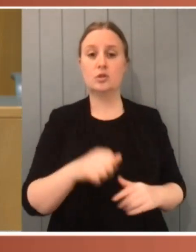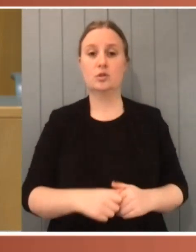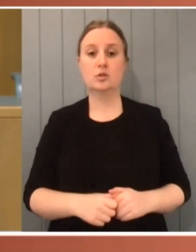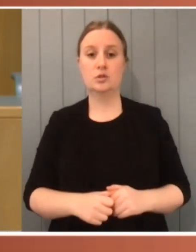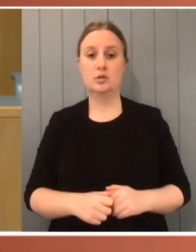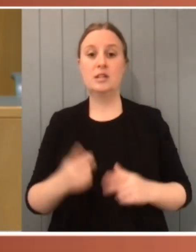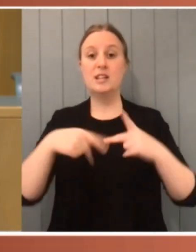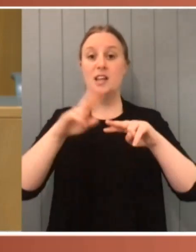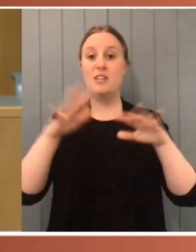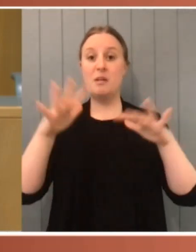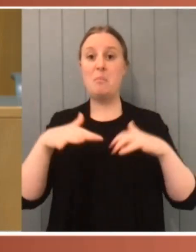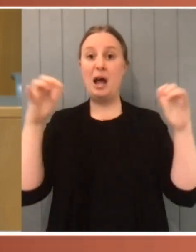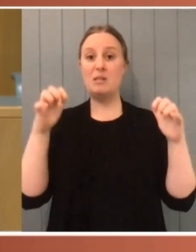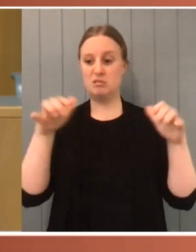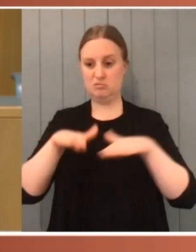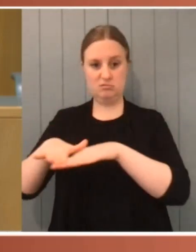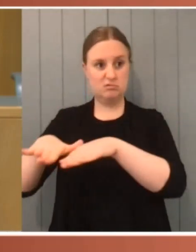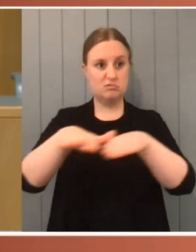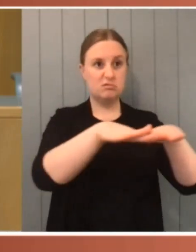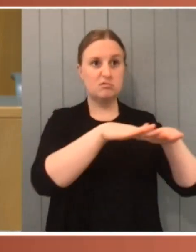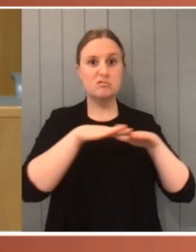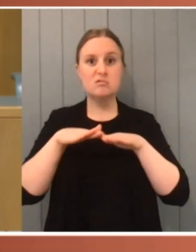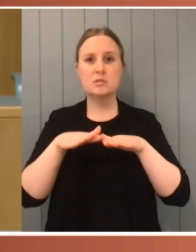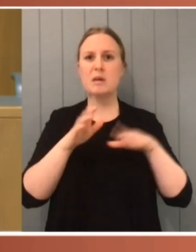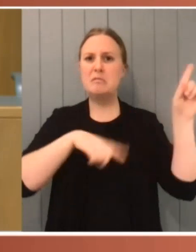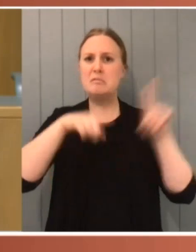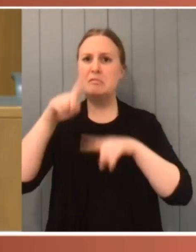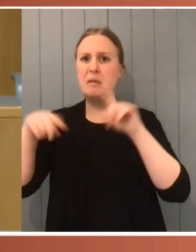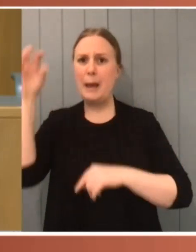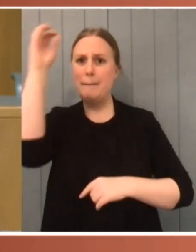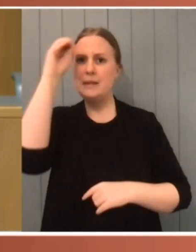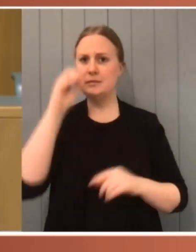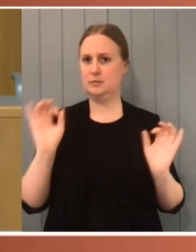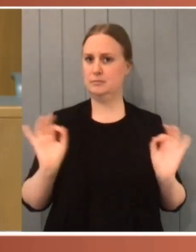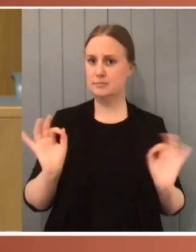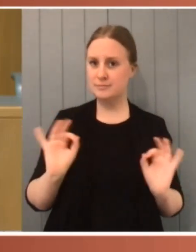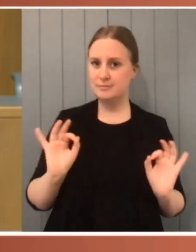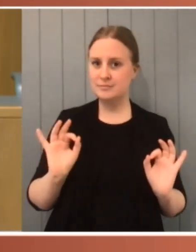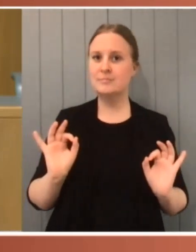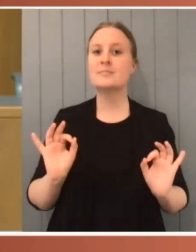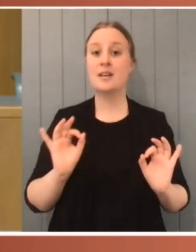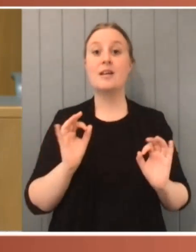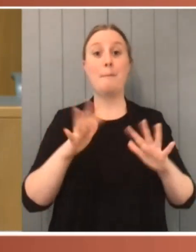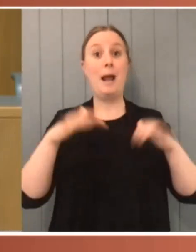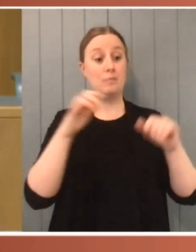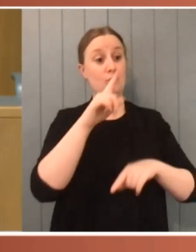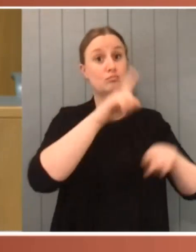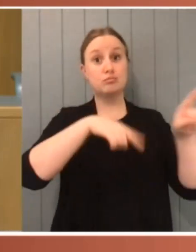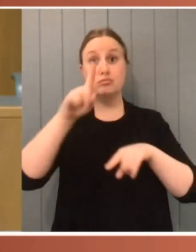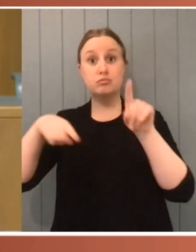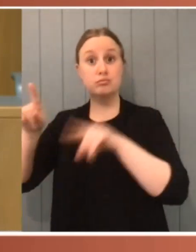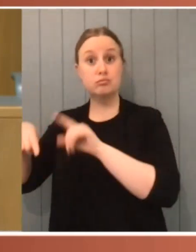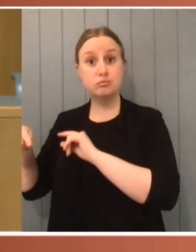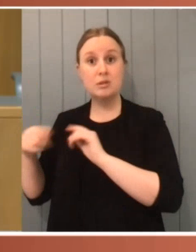be heard in parliament because there wouldn't be as many representatives representing their interest in parliament, and there wouldn't be as many